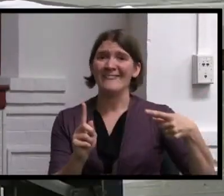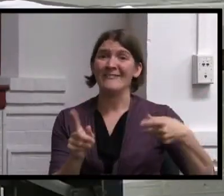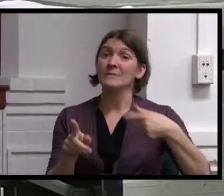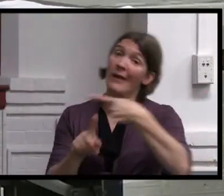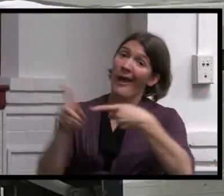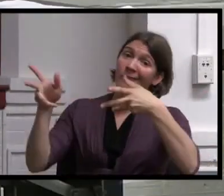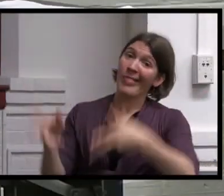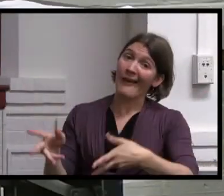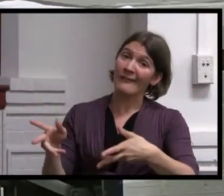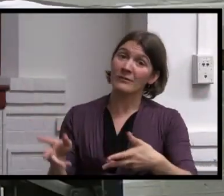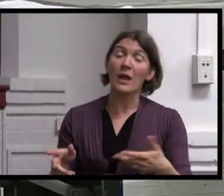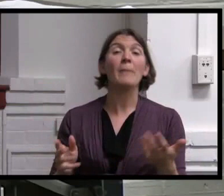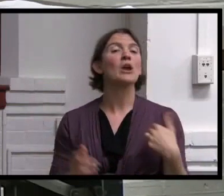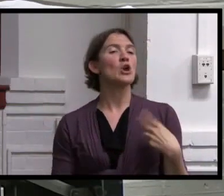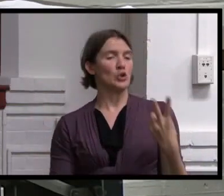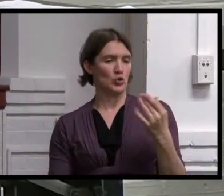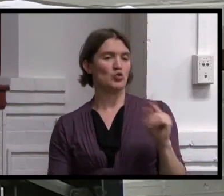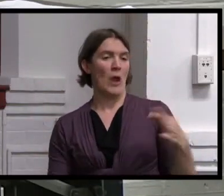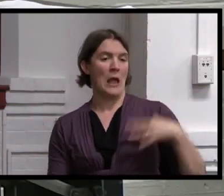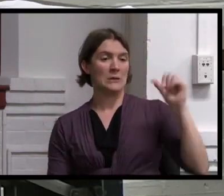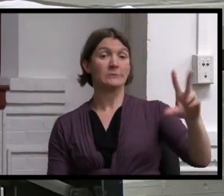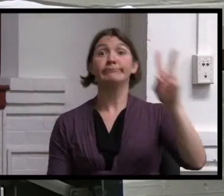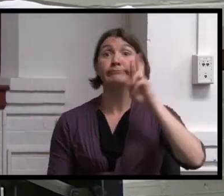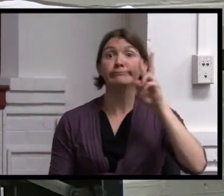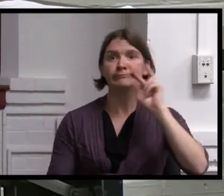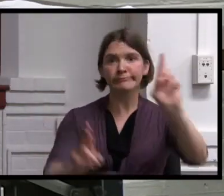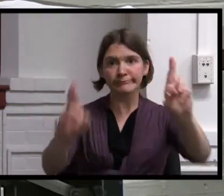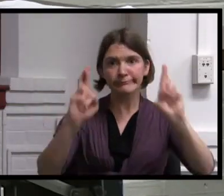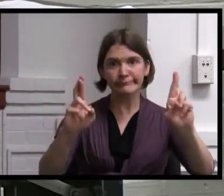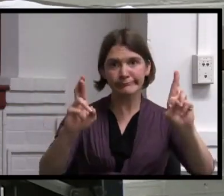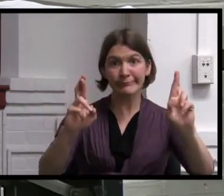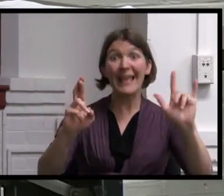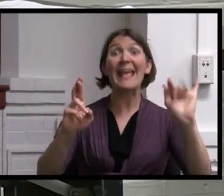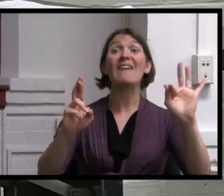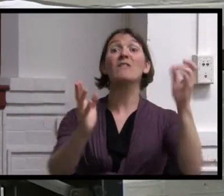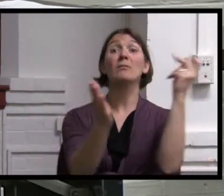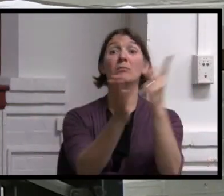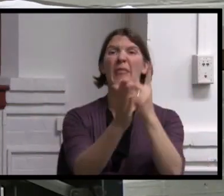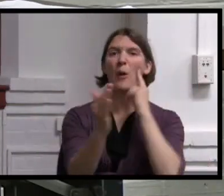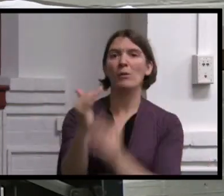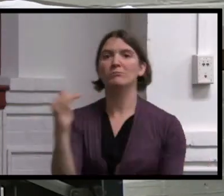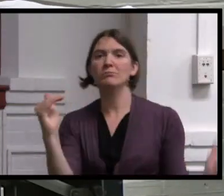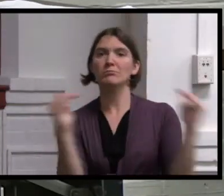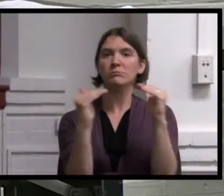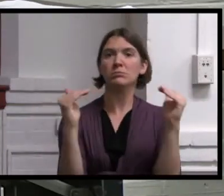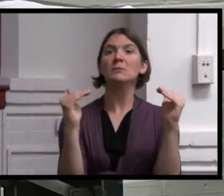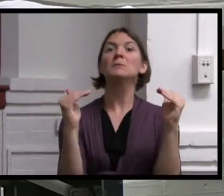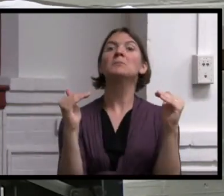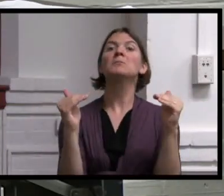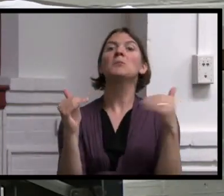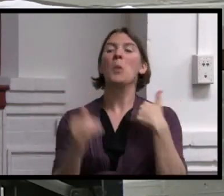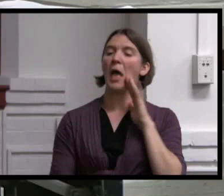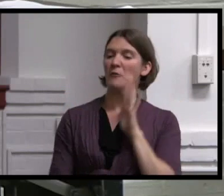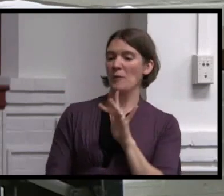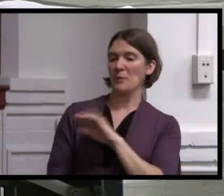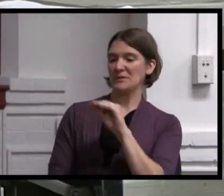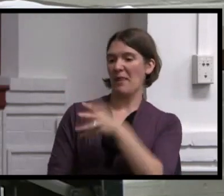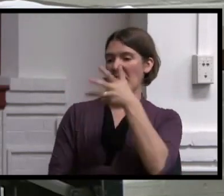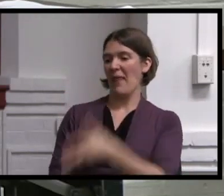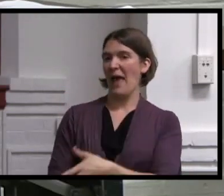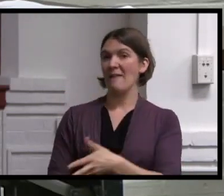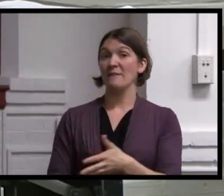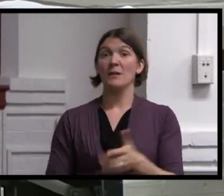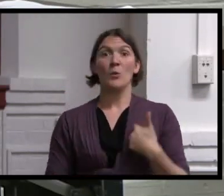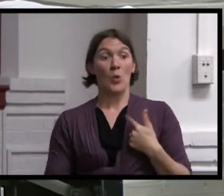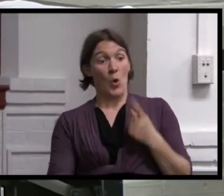you know, we've got the two grants that we're applying for. Knock on wood, that'll get us to about 75% of the way there. Mm-hmm. Around that level